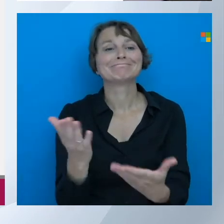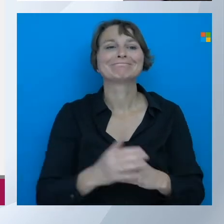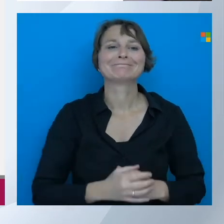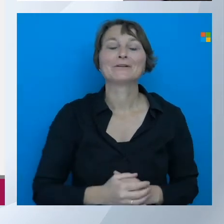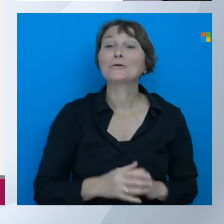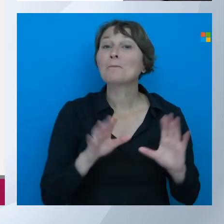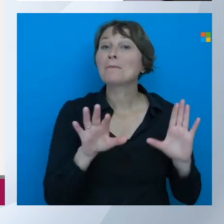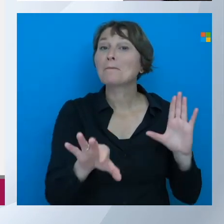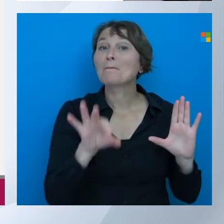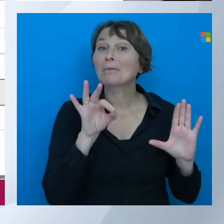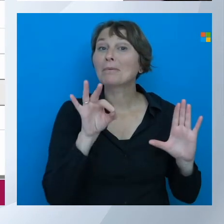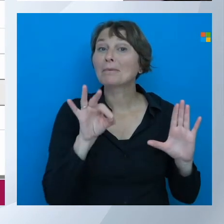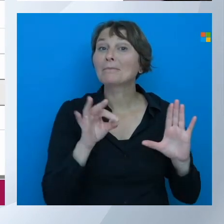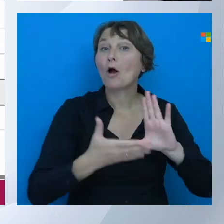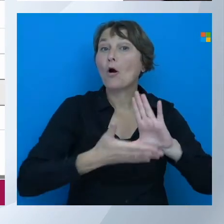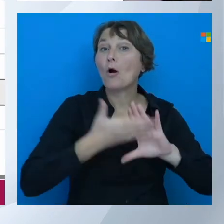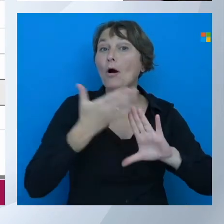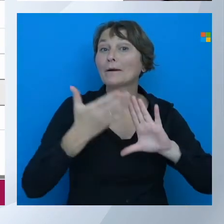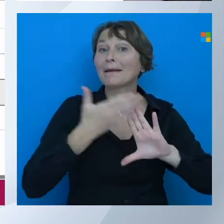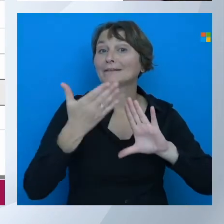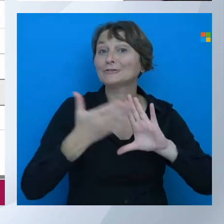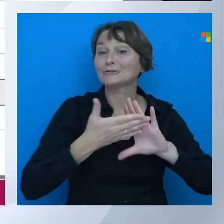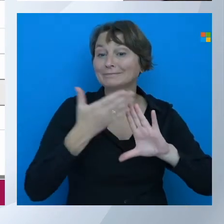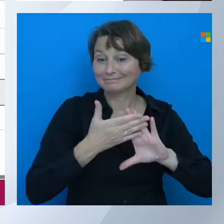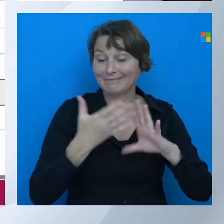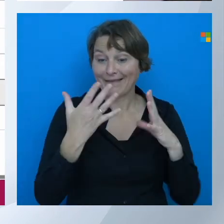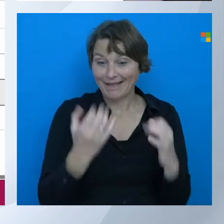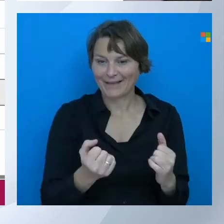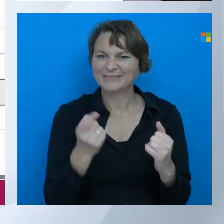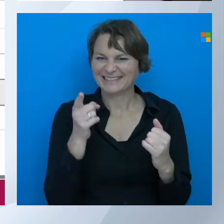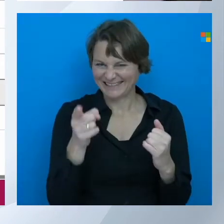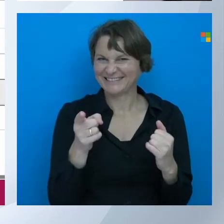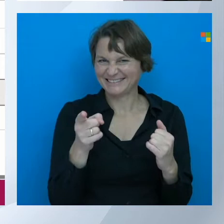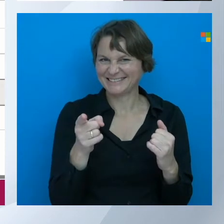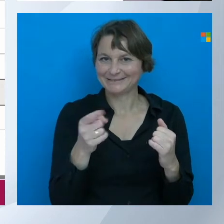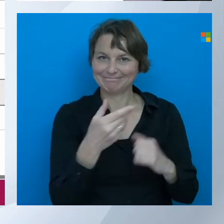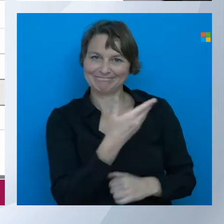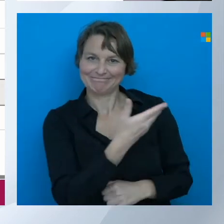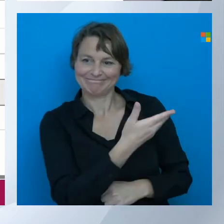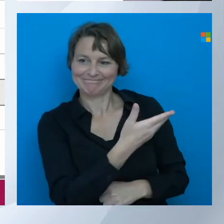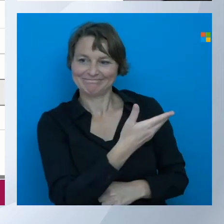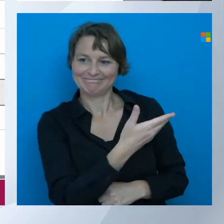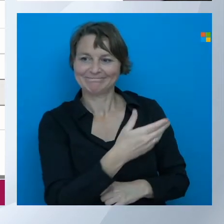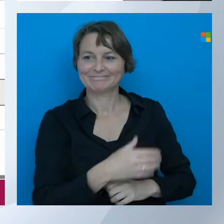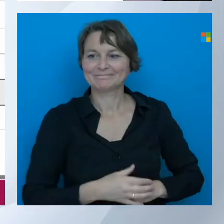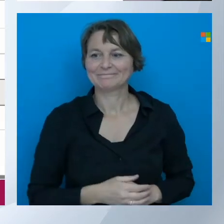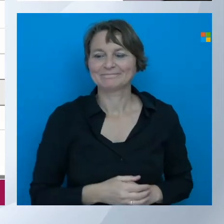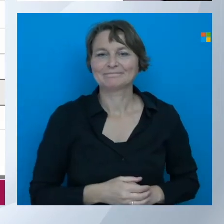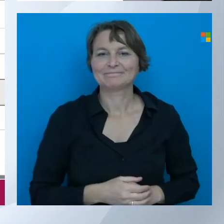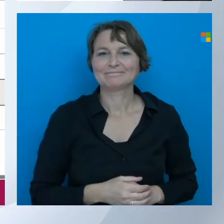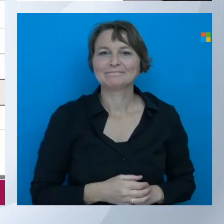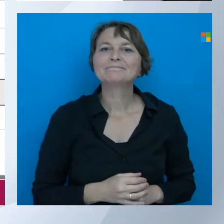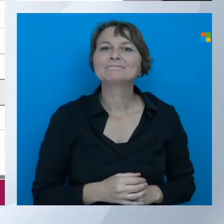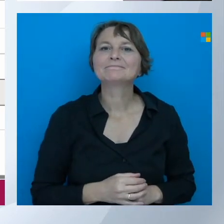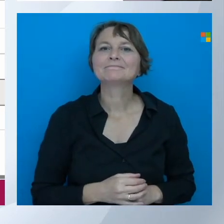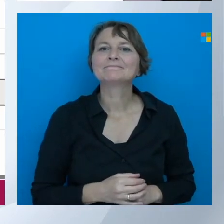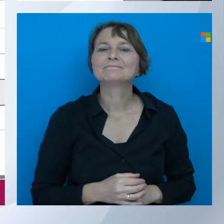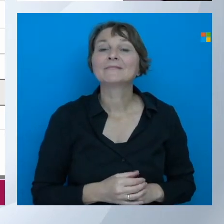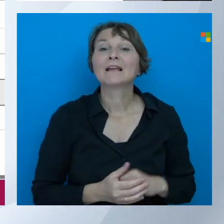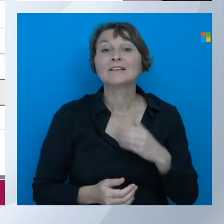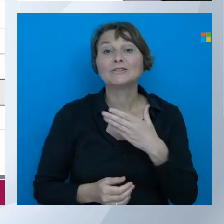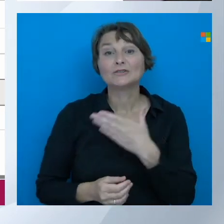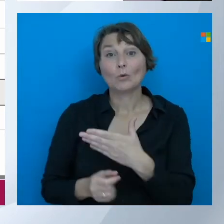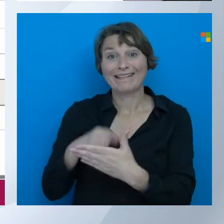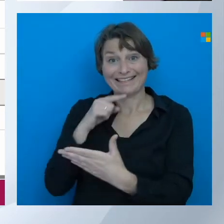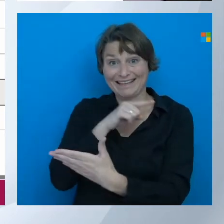Automation. That basically allows me to import PowerShell scripts and create them as PowerShell